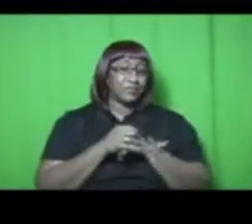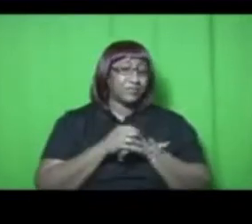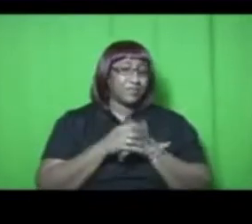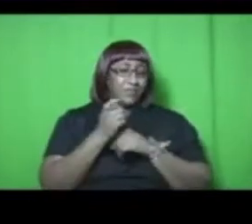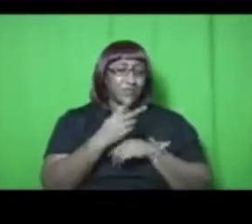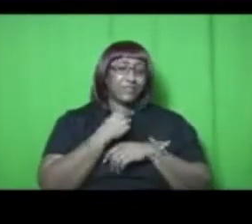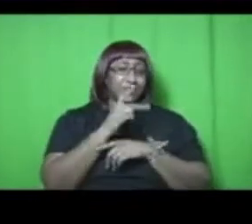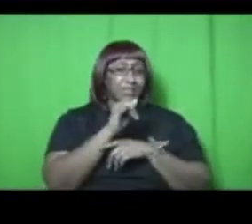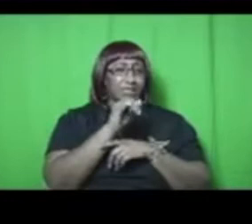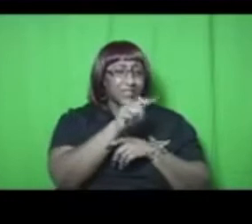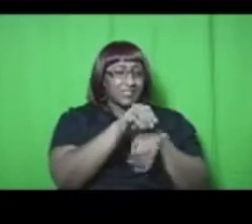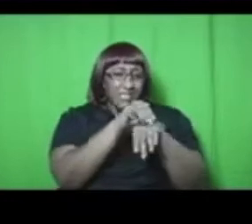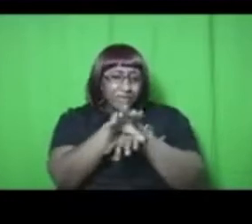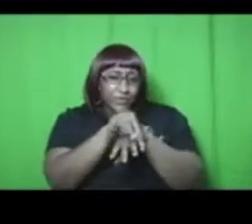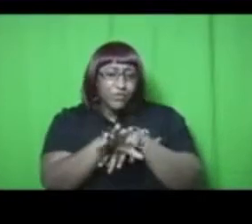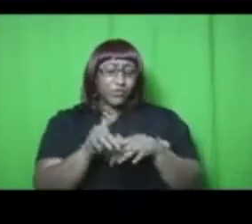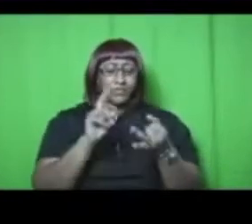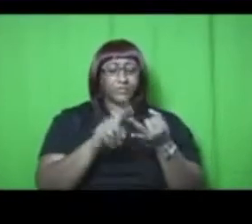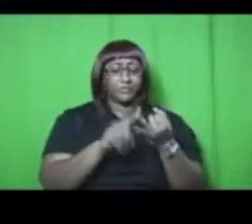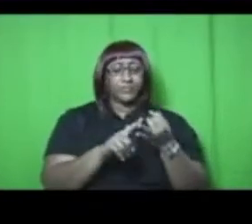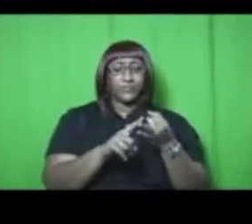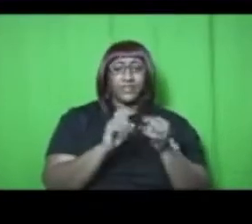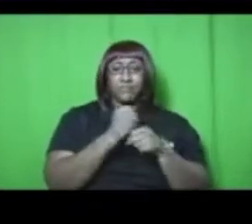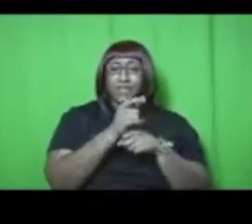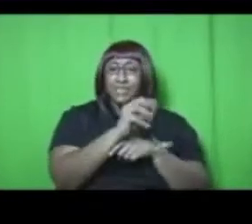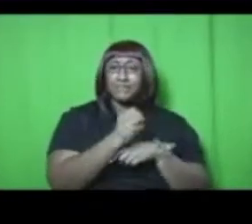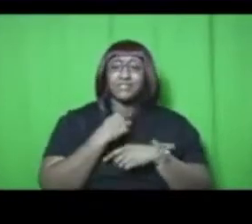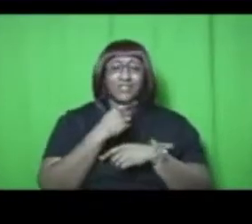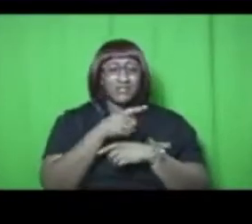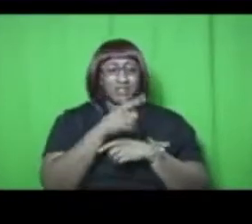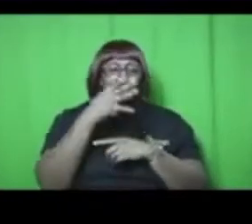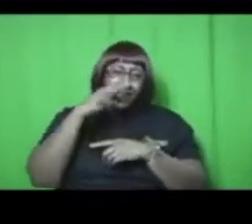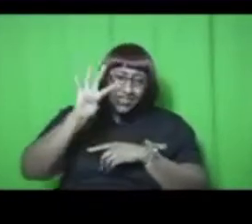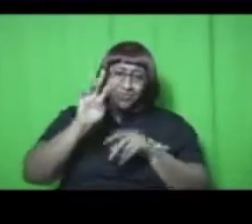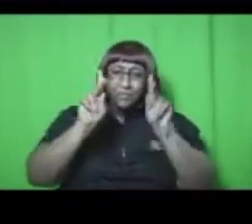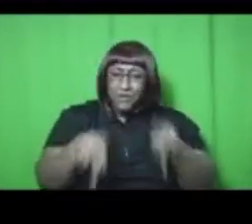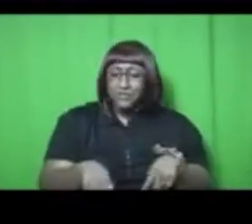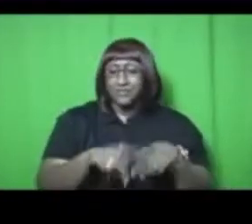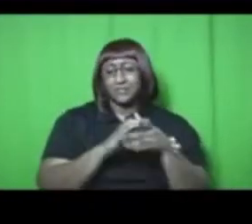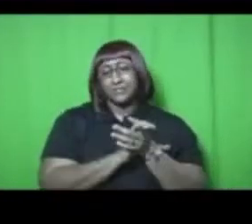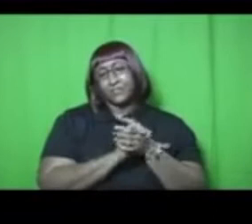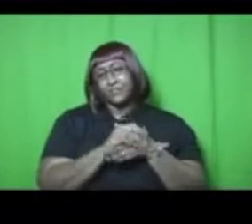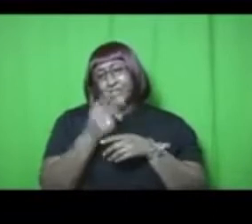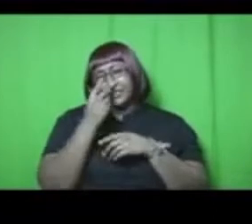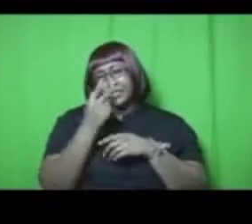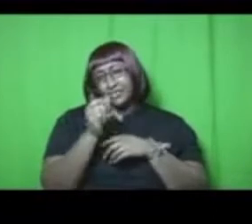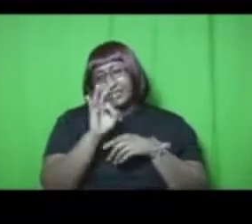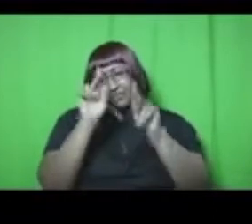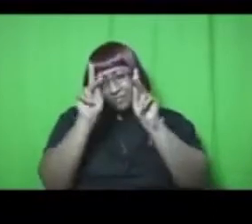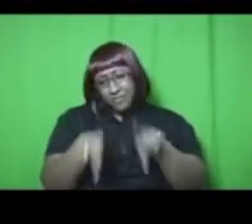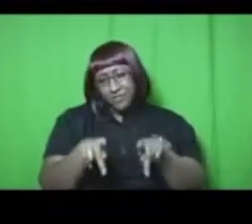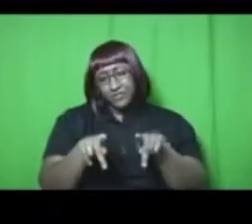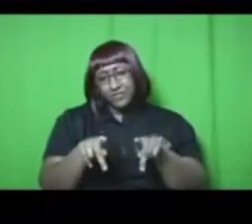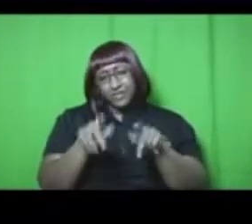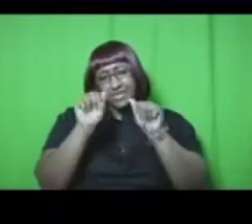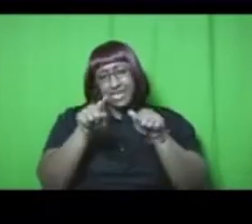wanted to confine his influence and confine him, they called him ignorant, and they wanted to confine him. And see, if a person